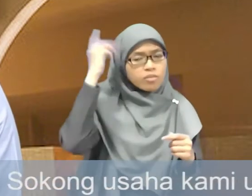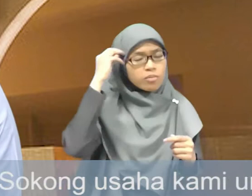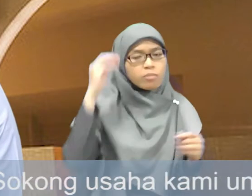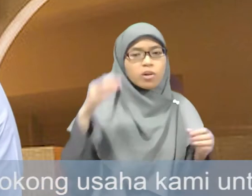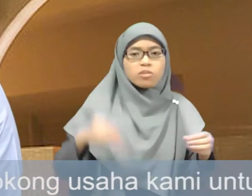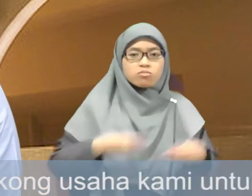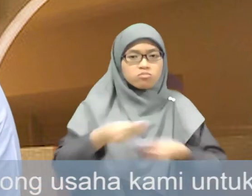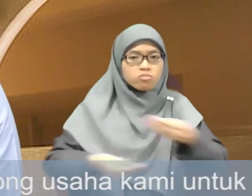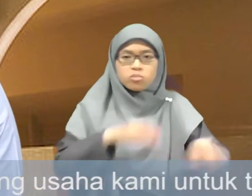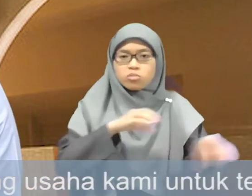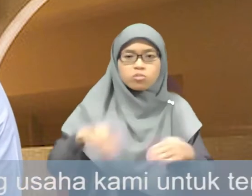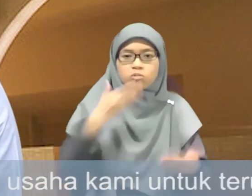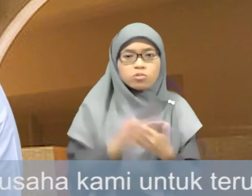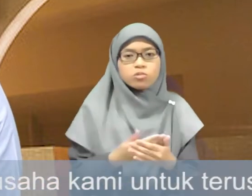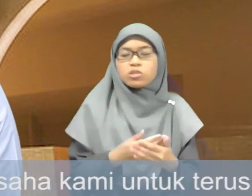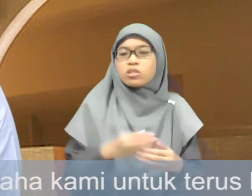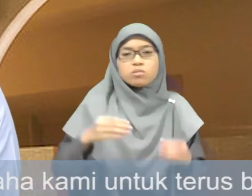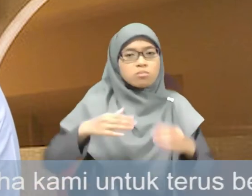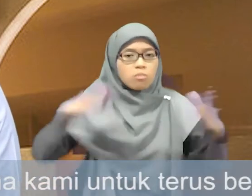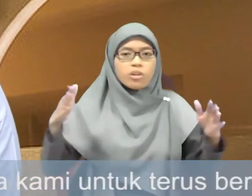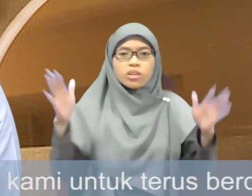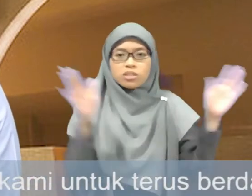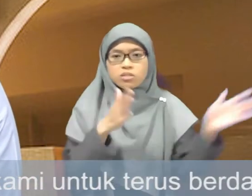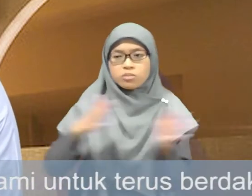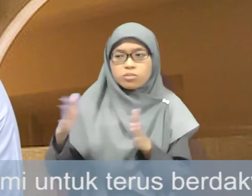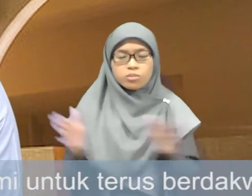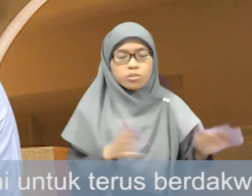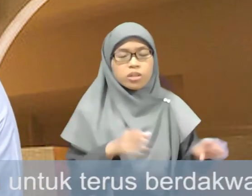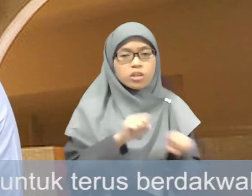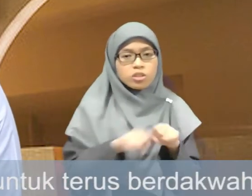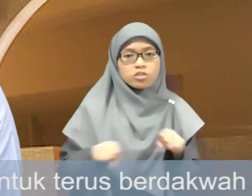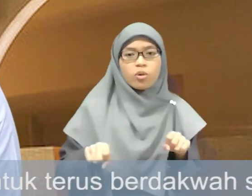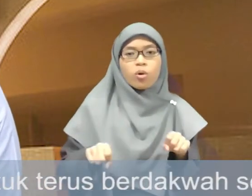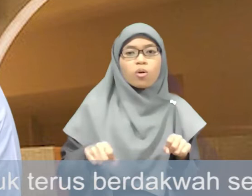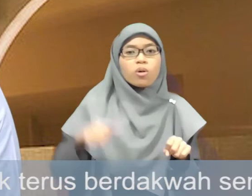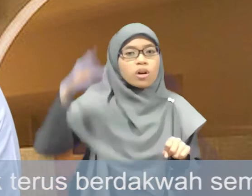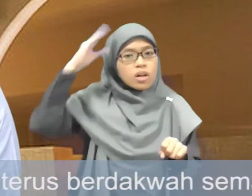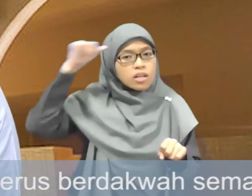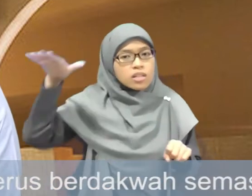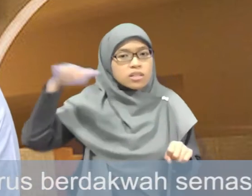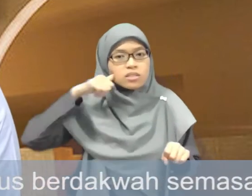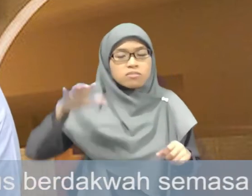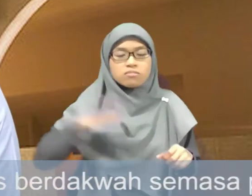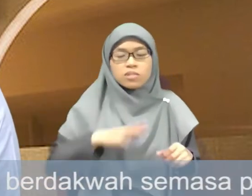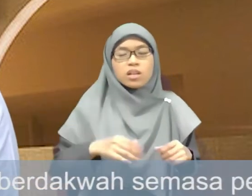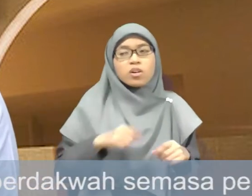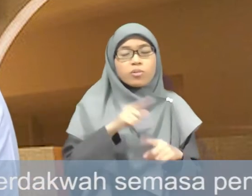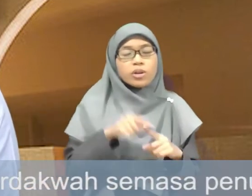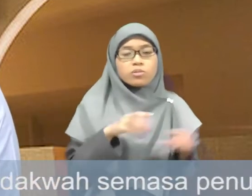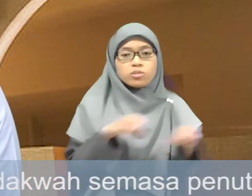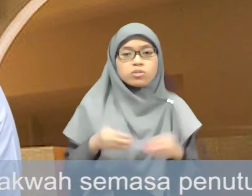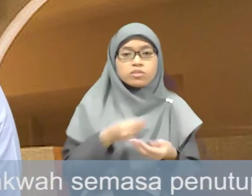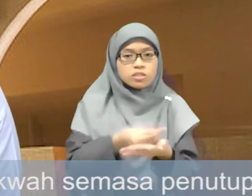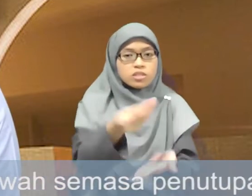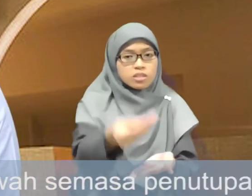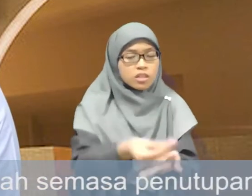the blowing wind." So, ladies and gentlemen, brothers and sisters, giving out sadaqah does not necessarily mean giving out